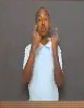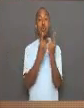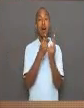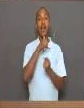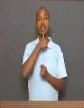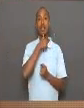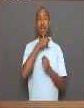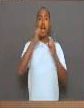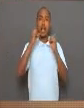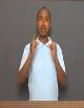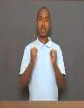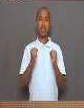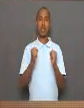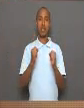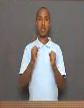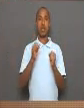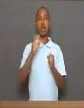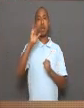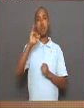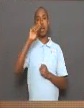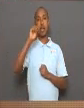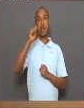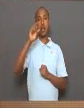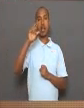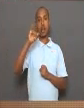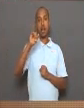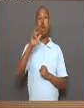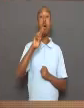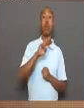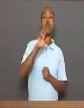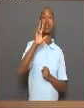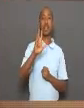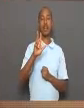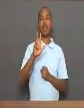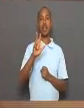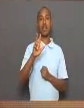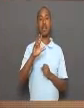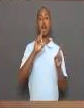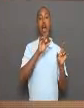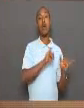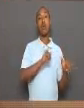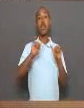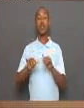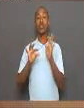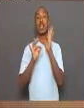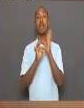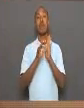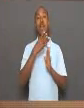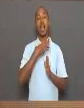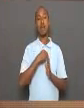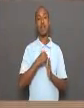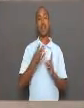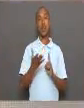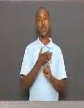acids as being either binary or ternary according to the number of elements they